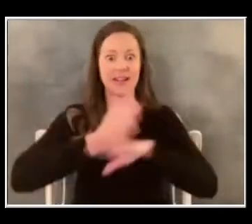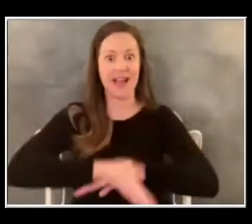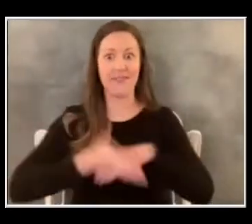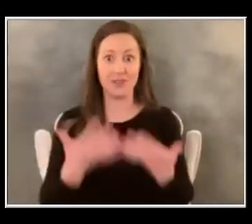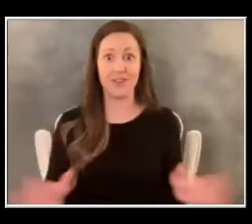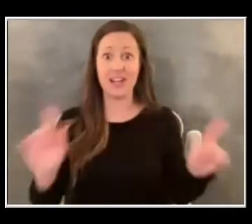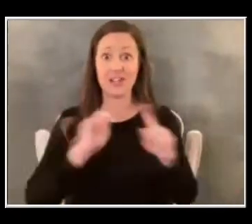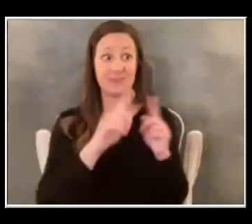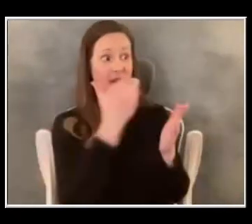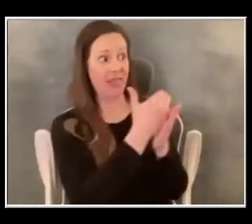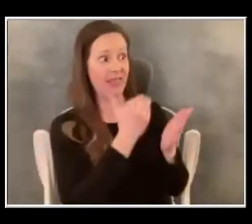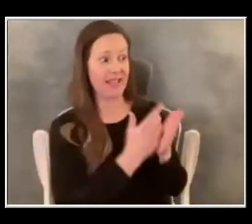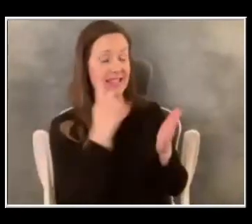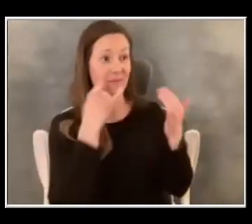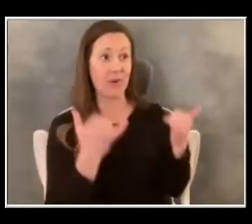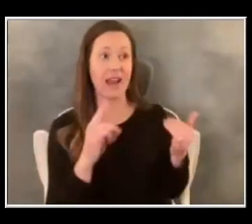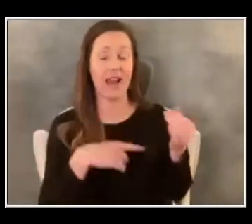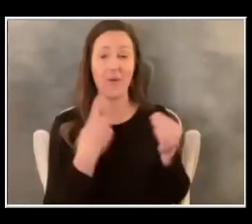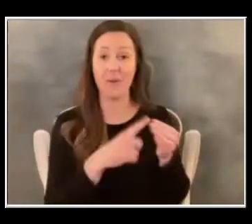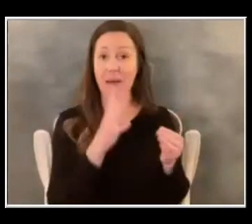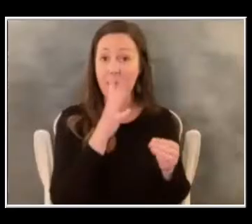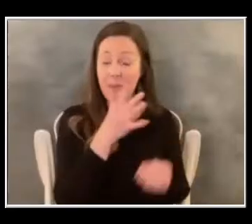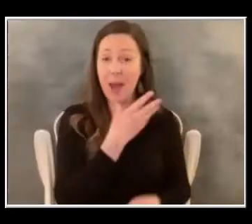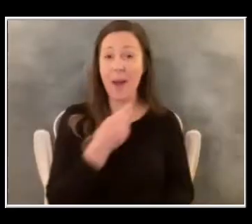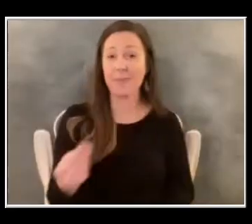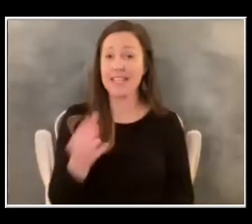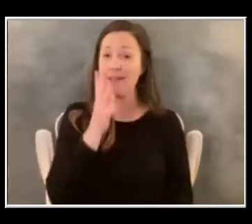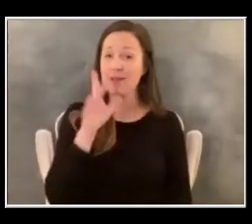now about moms in maternity deserts.